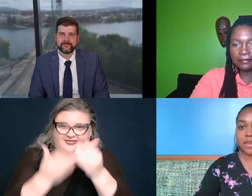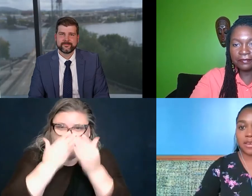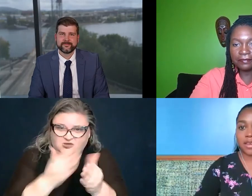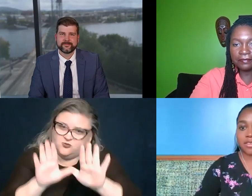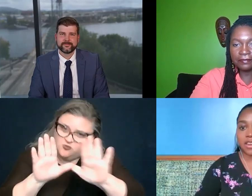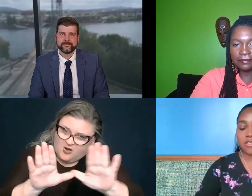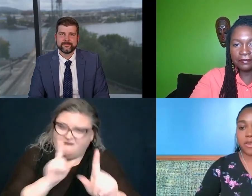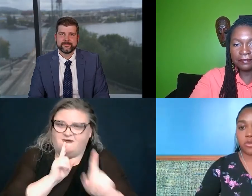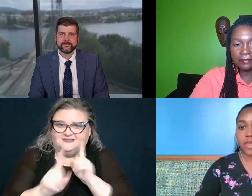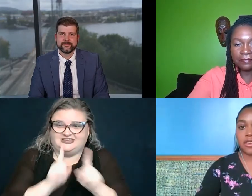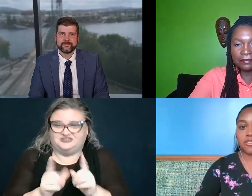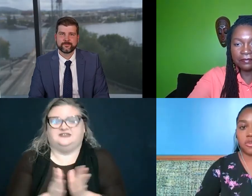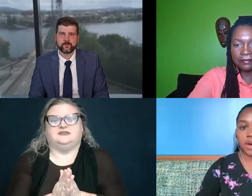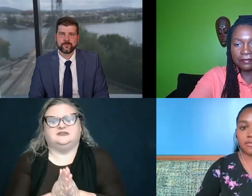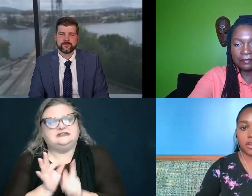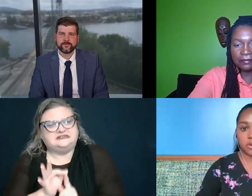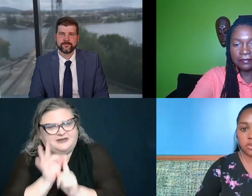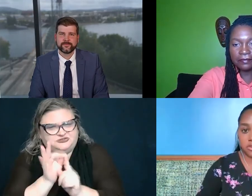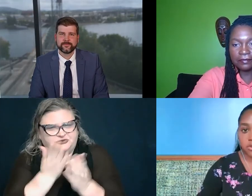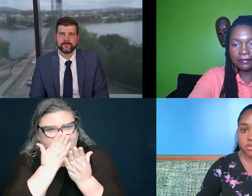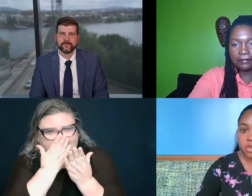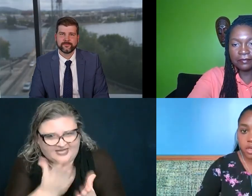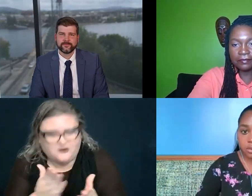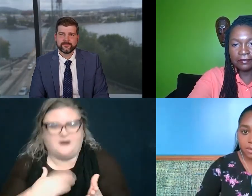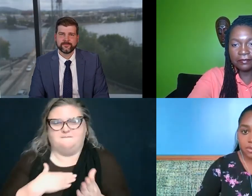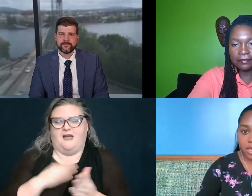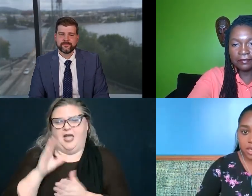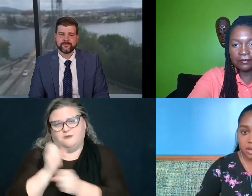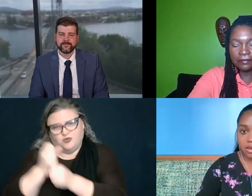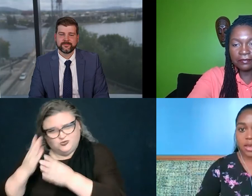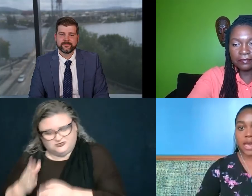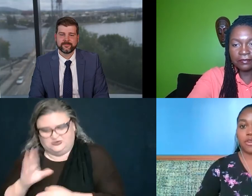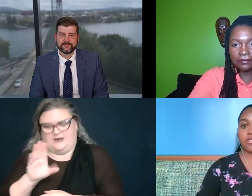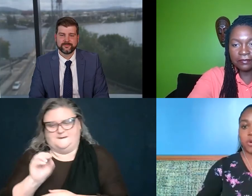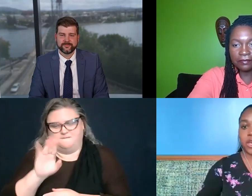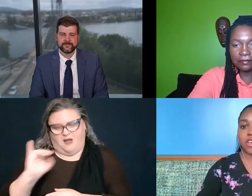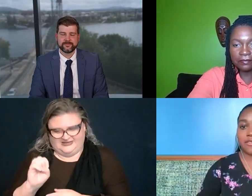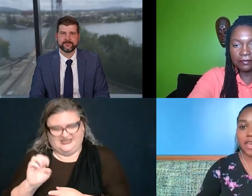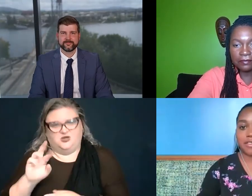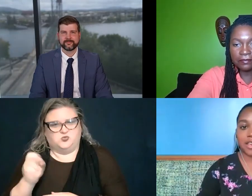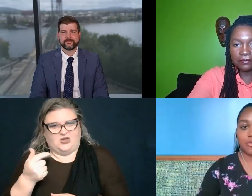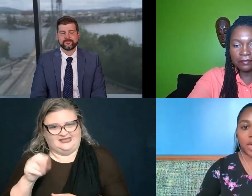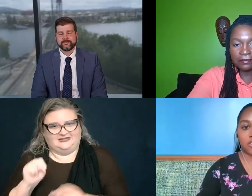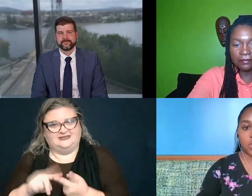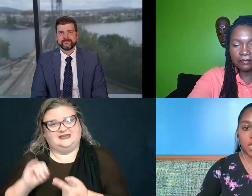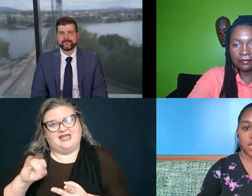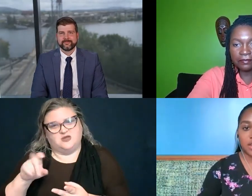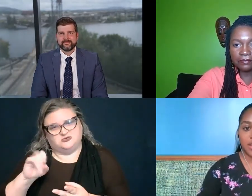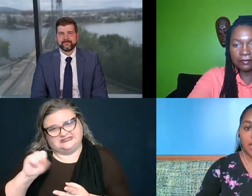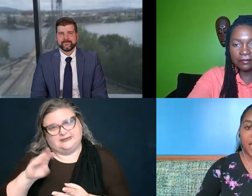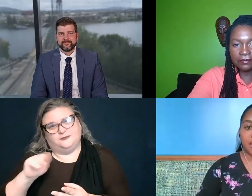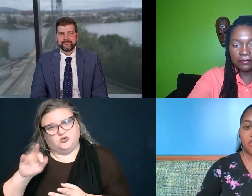to send a special thank you to my fellow producers, Bobby Reagan, Iris Marie Chavez, and Rebecca